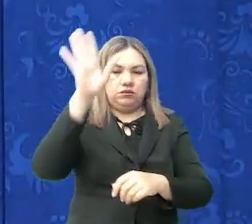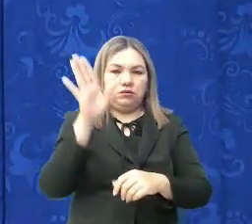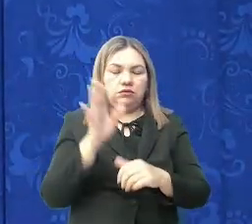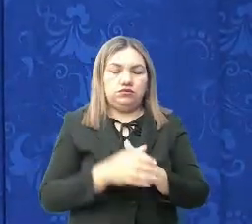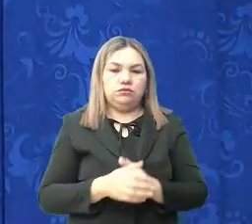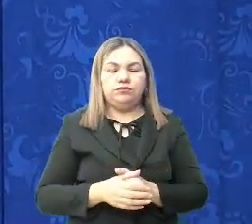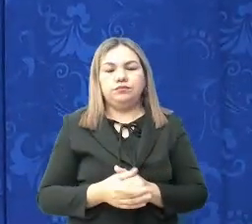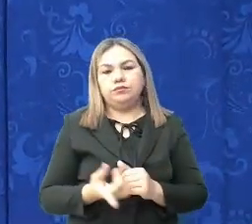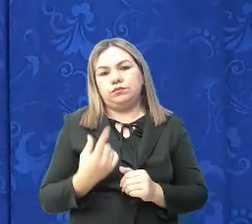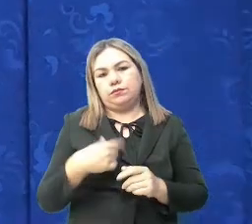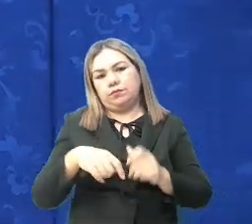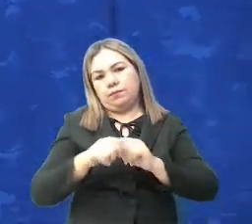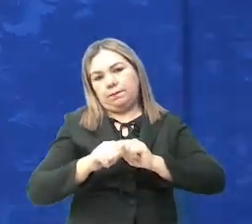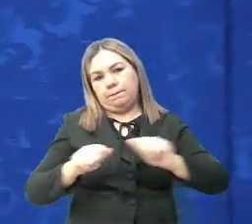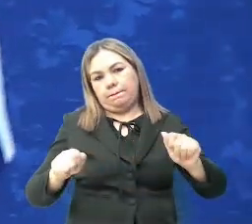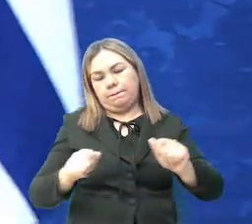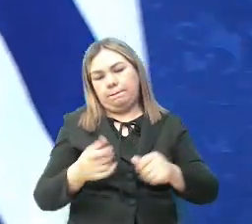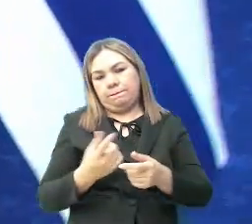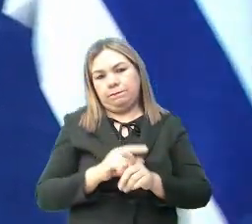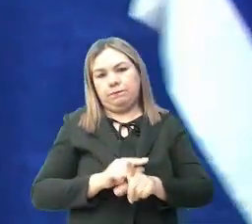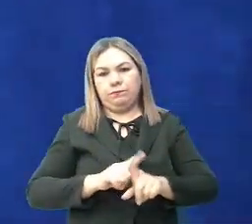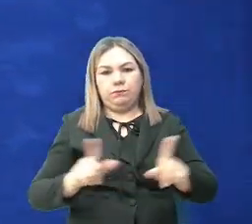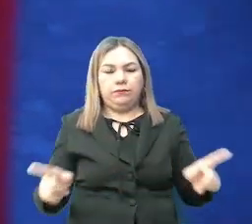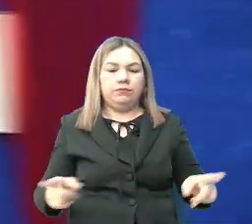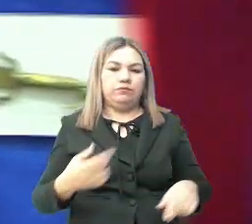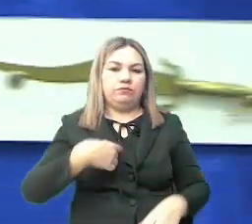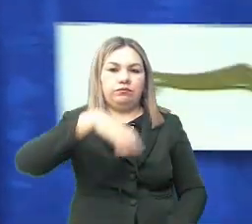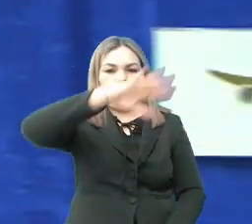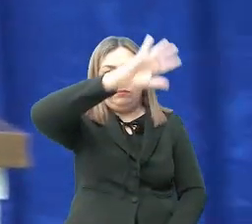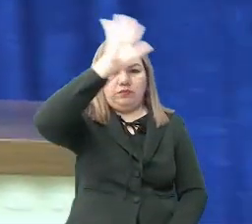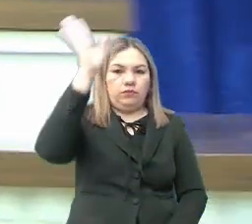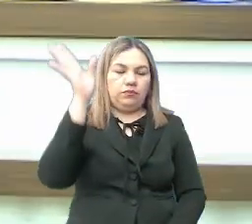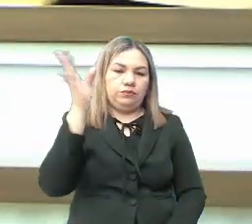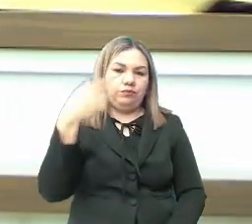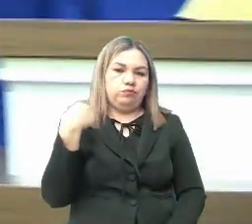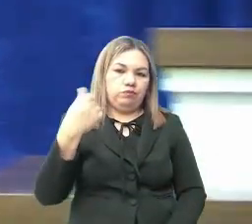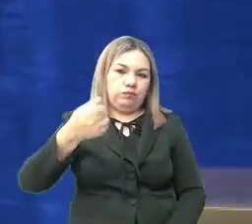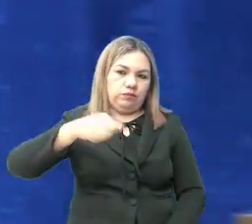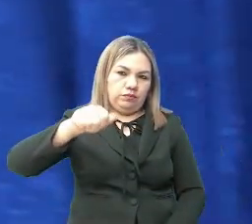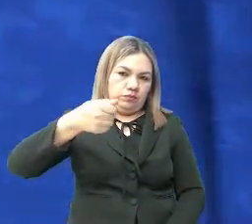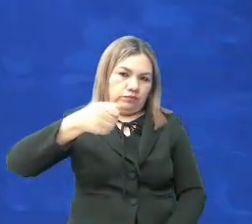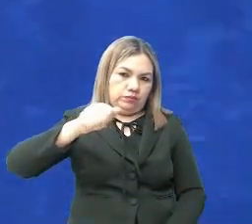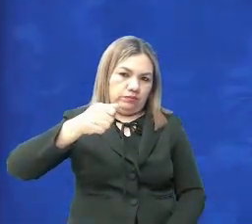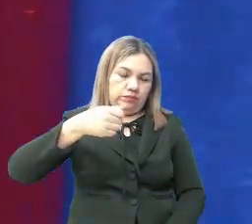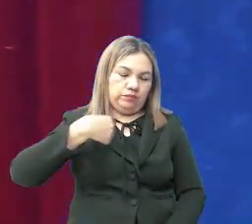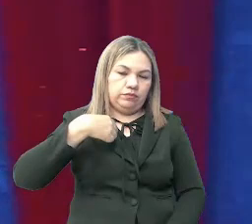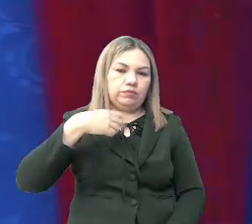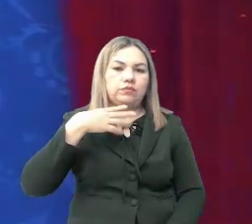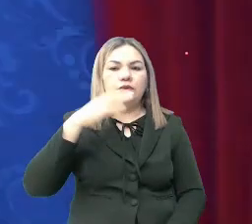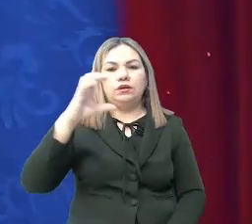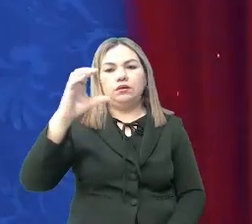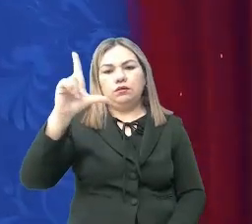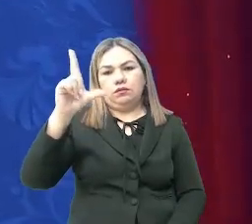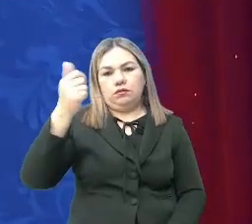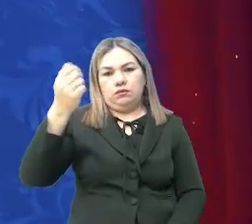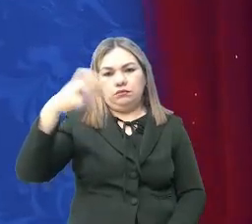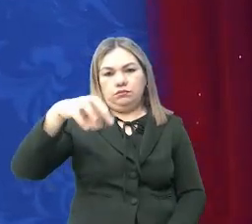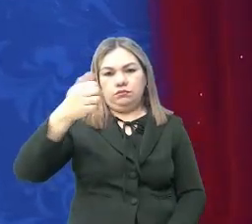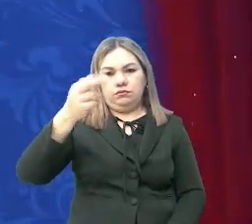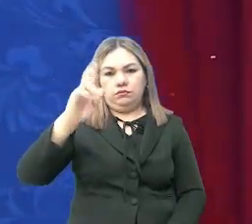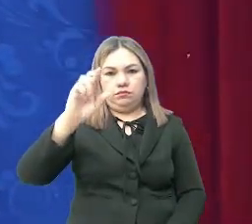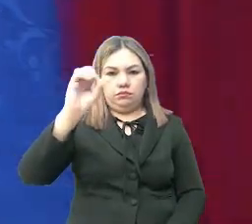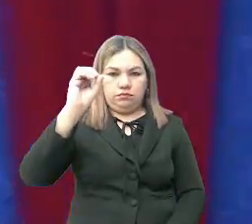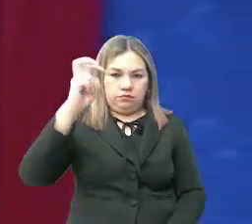here on earth will be untied in heavens. The key that the Lord gave to the people of Israel, and